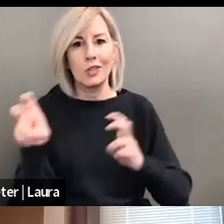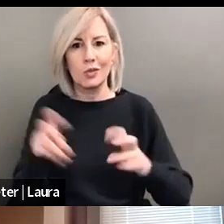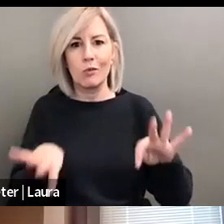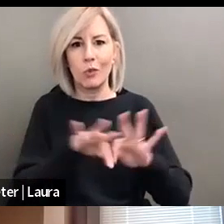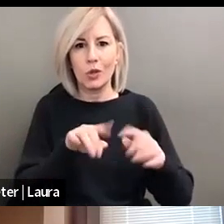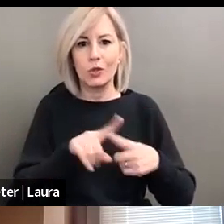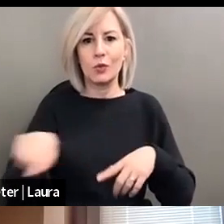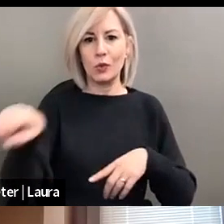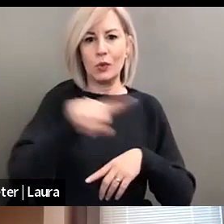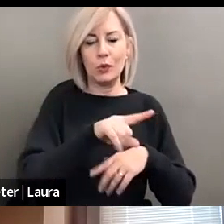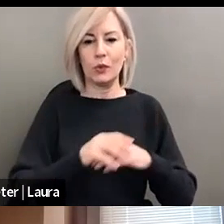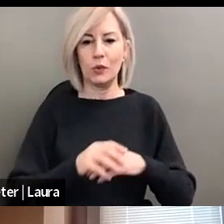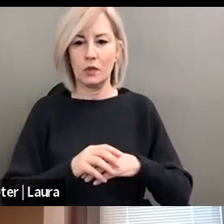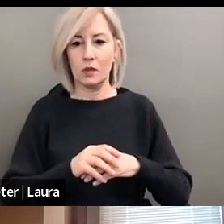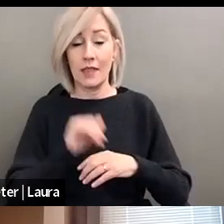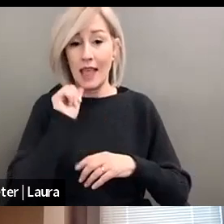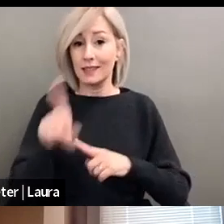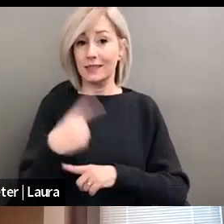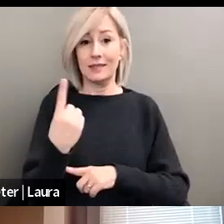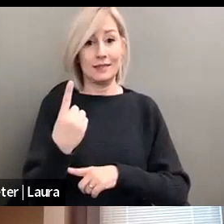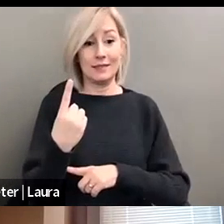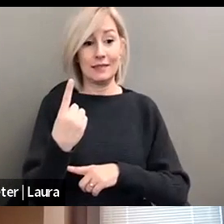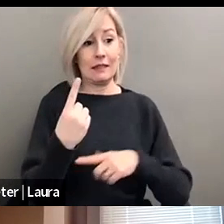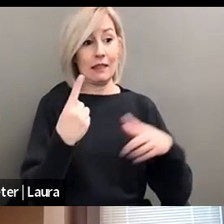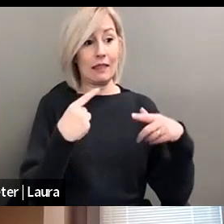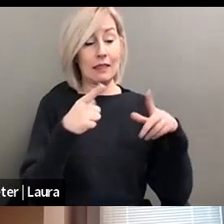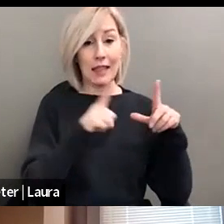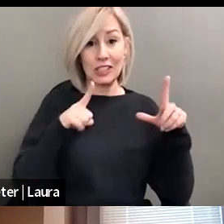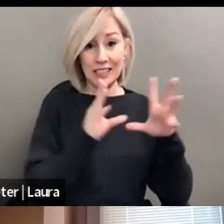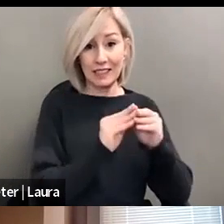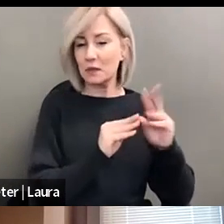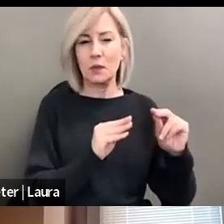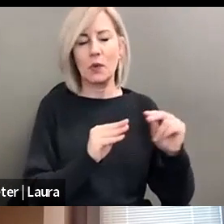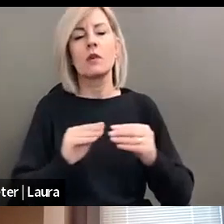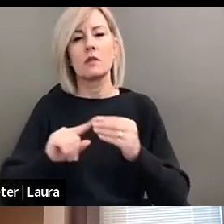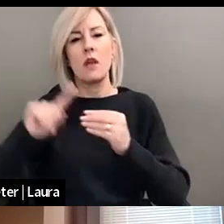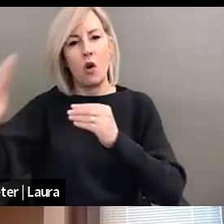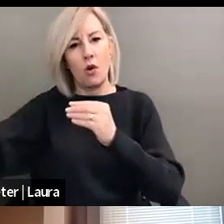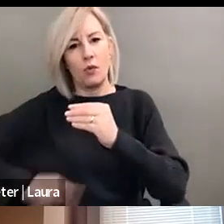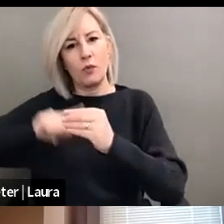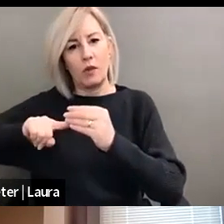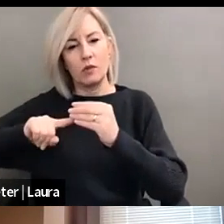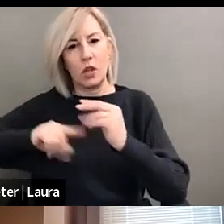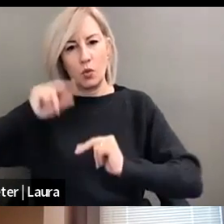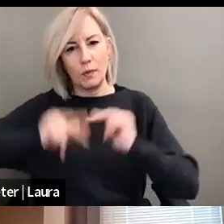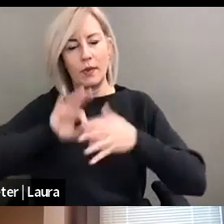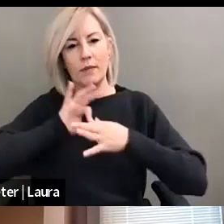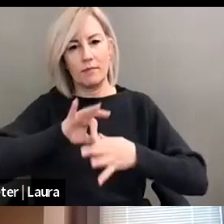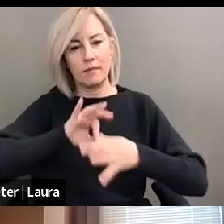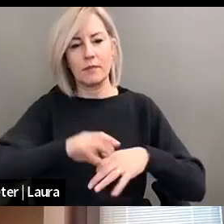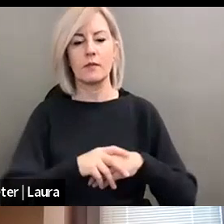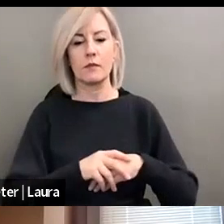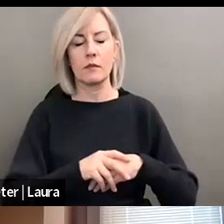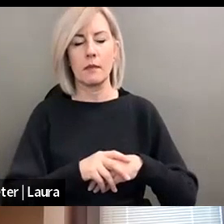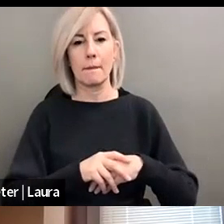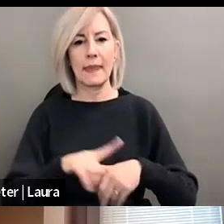And that's sort of not just during the legislative session, that's the whole year, so that we're building these relationships. And so the legislators